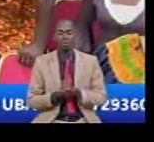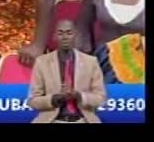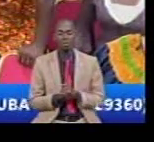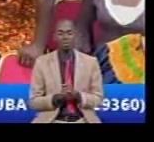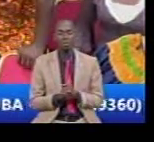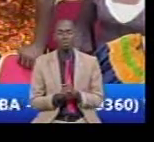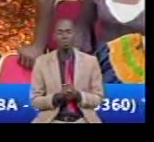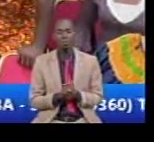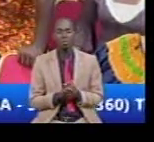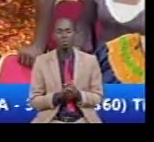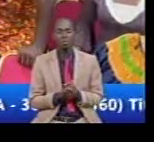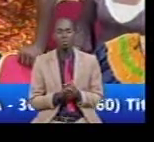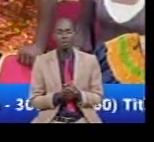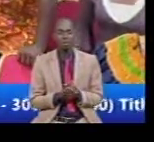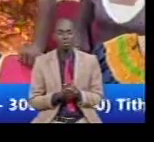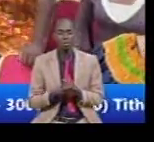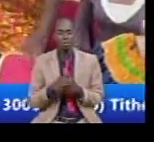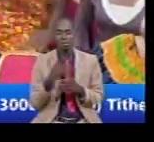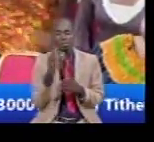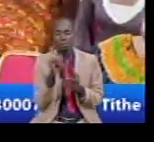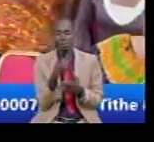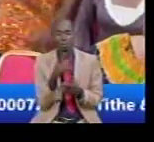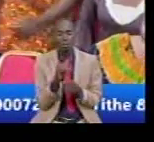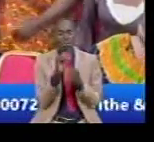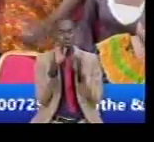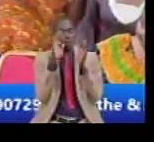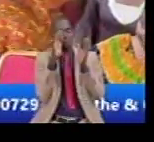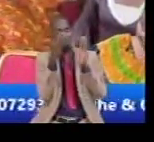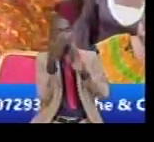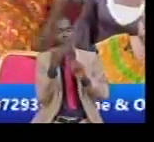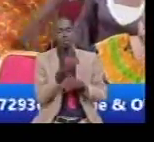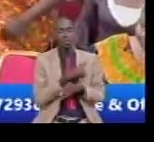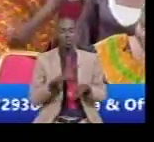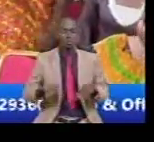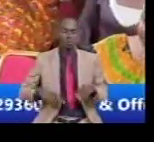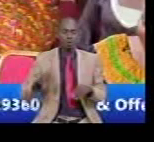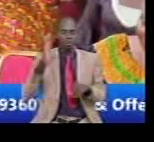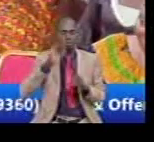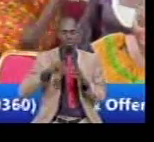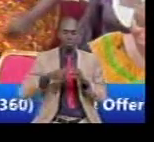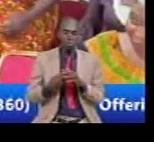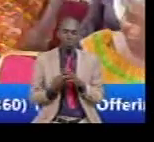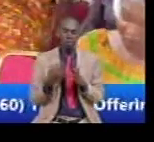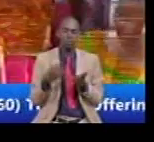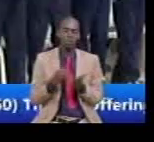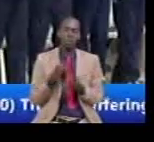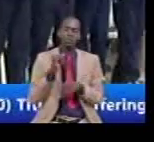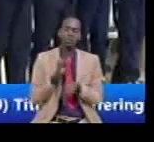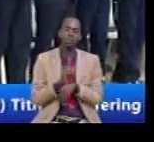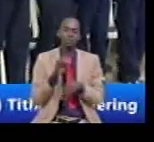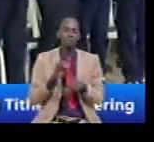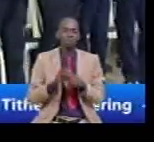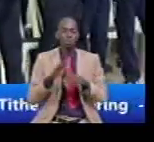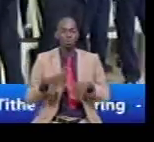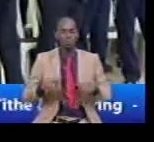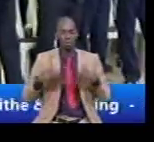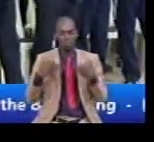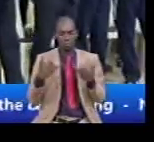The presence of the Lord will be made manifest in your life this morning.